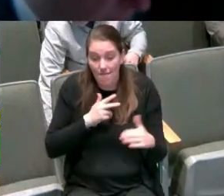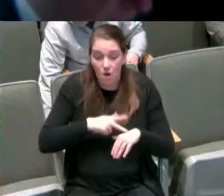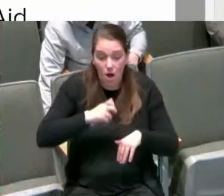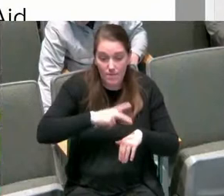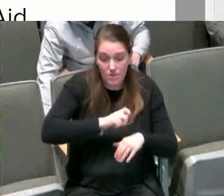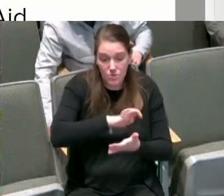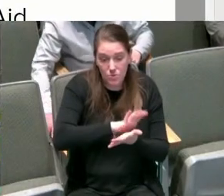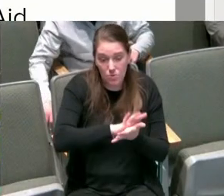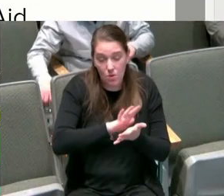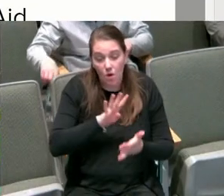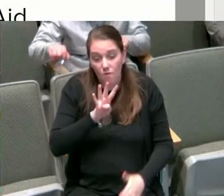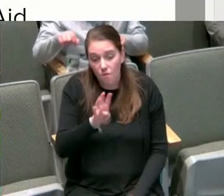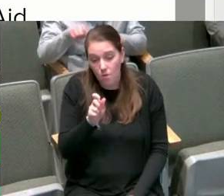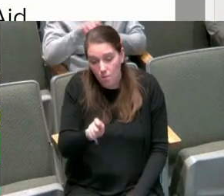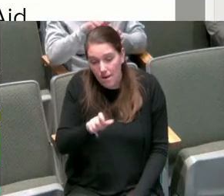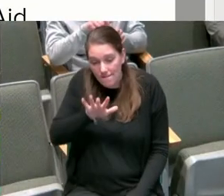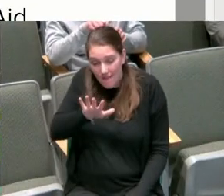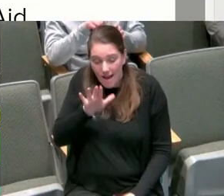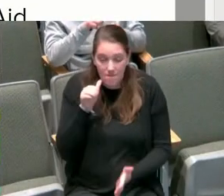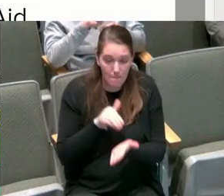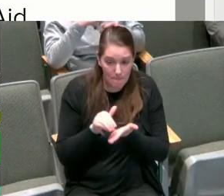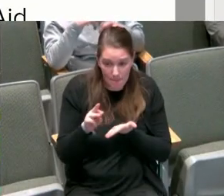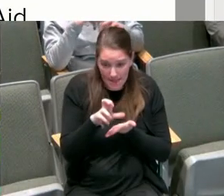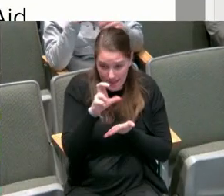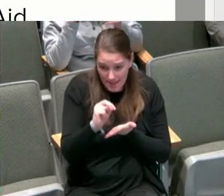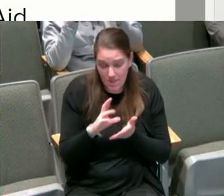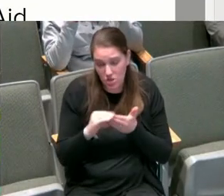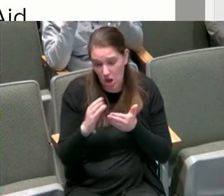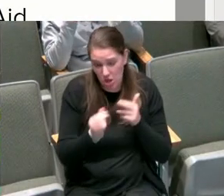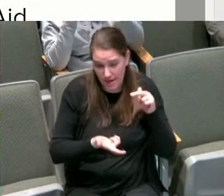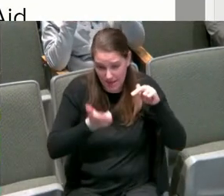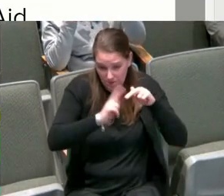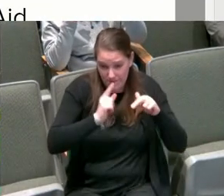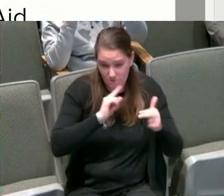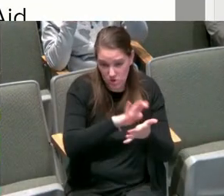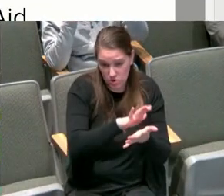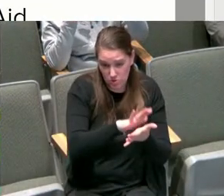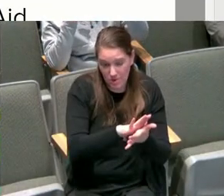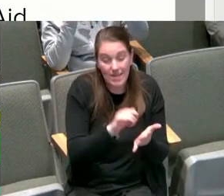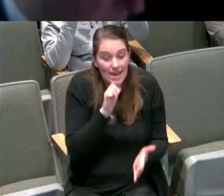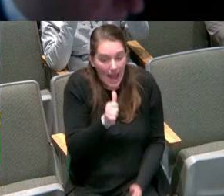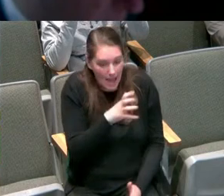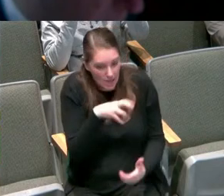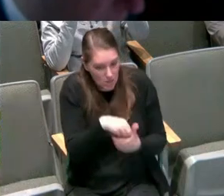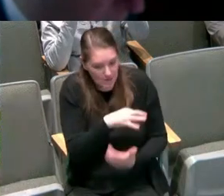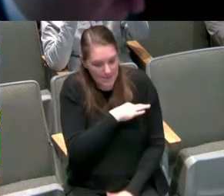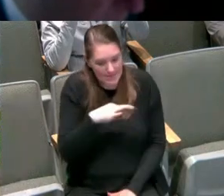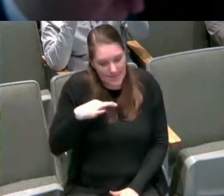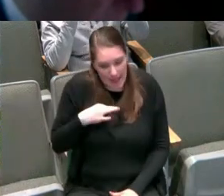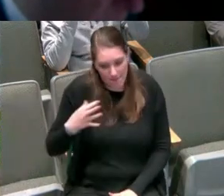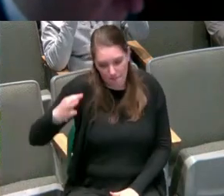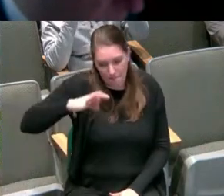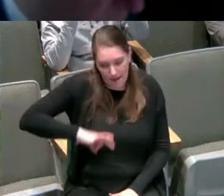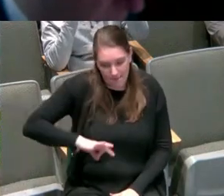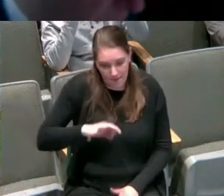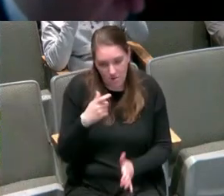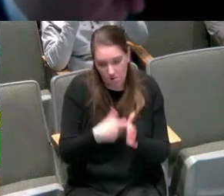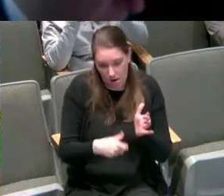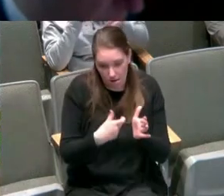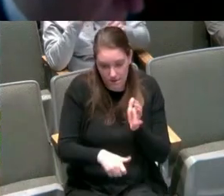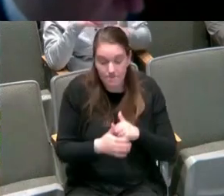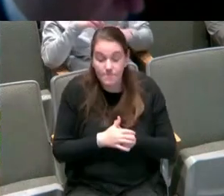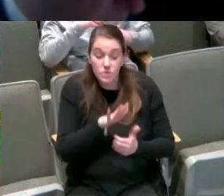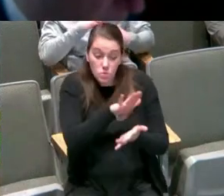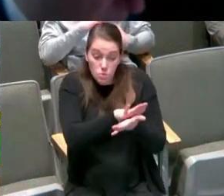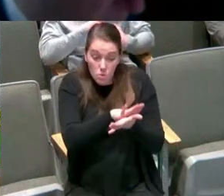funding increase not including a substantial increase in school and town staff benefit costs the school budget will also include